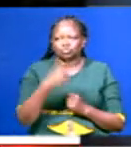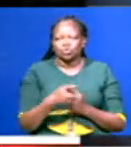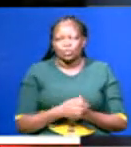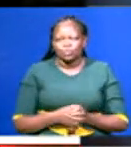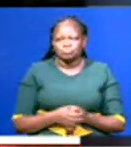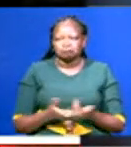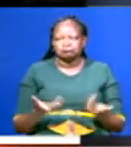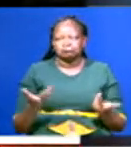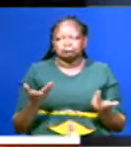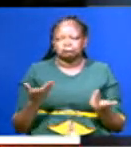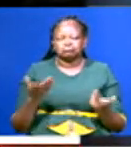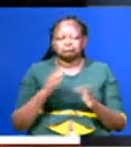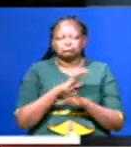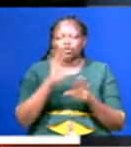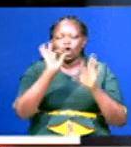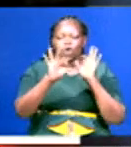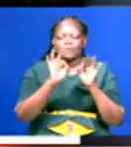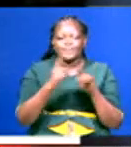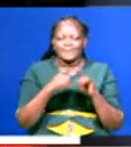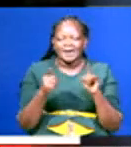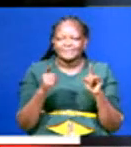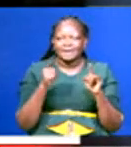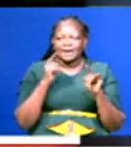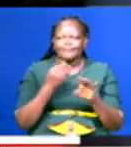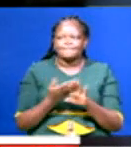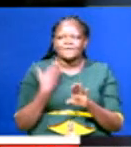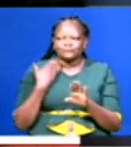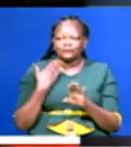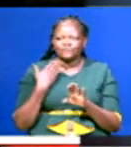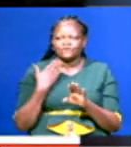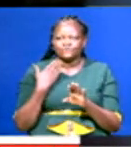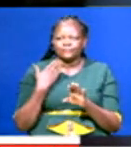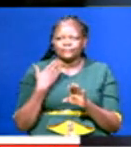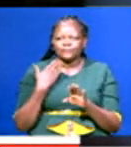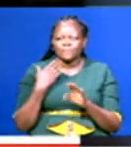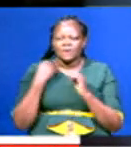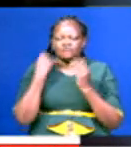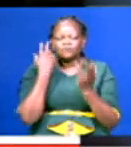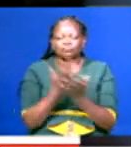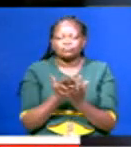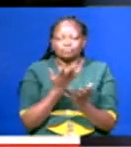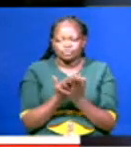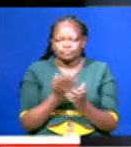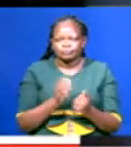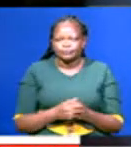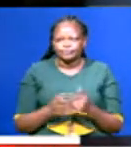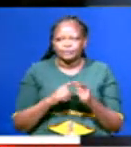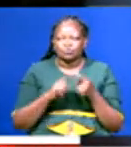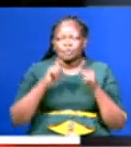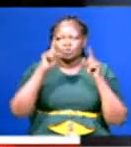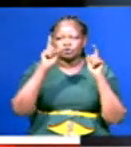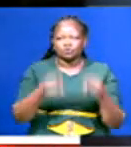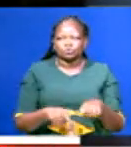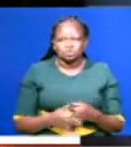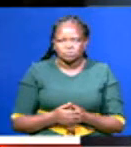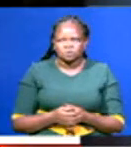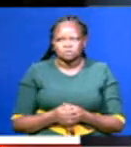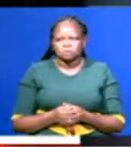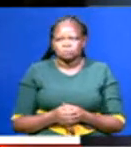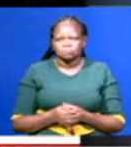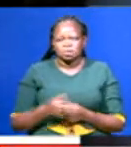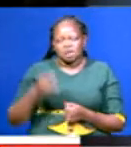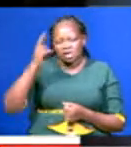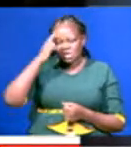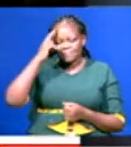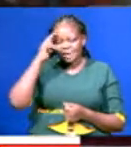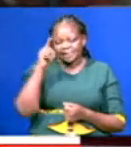no option. But before issuing the warrant of arrest, we are supposed to do a reminder,